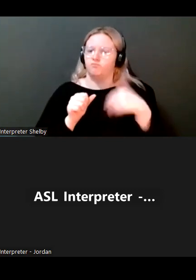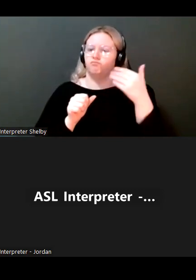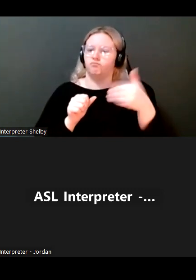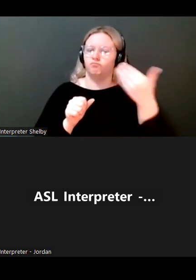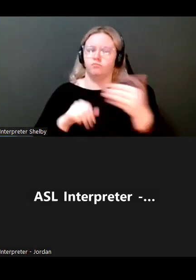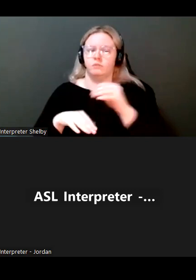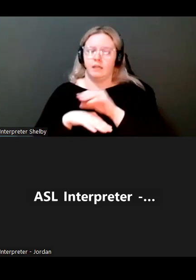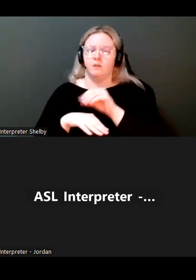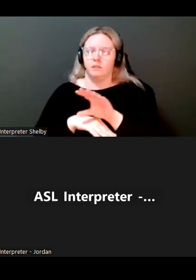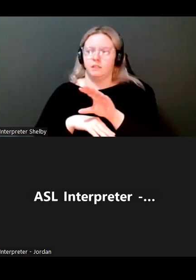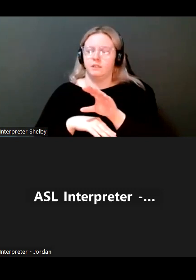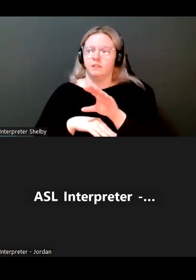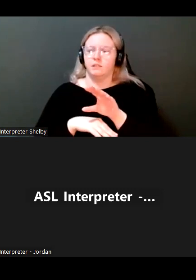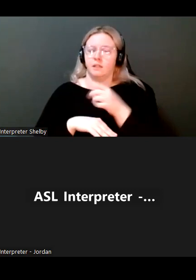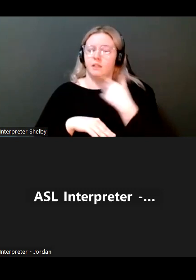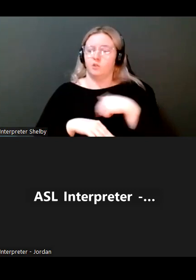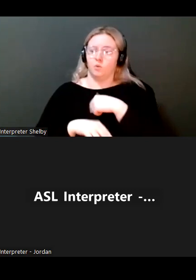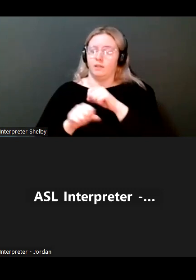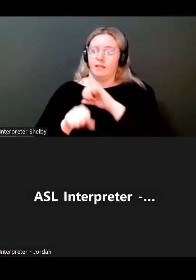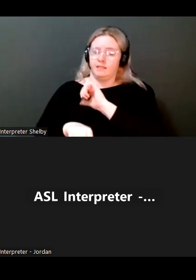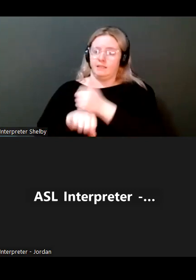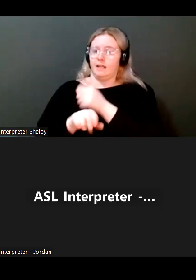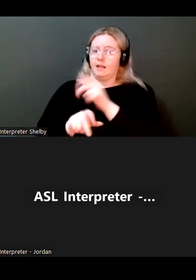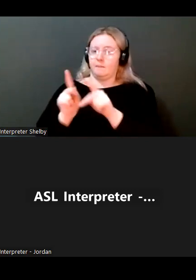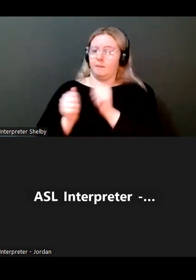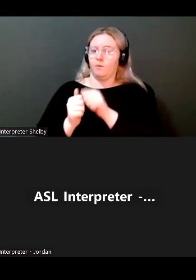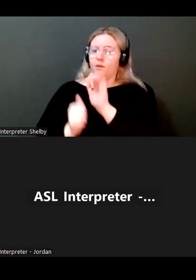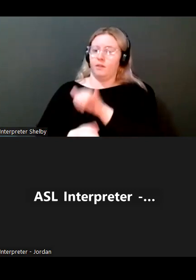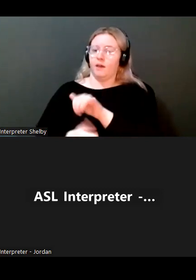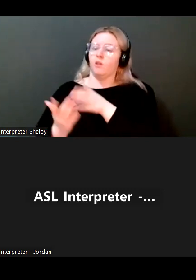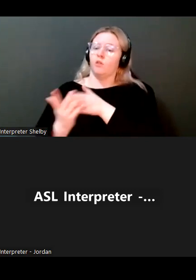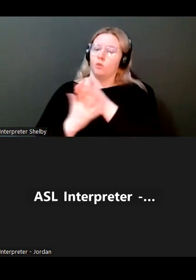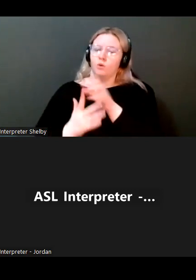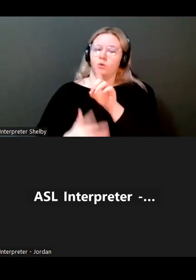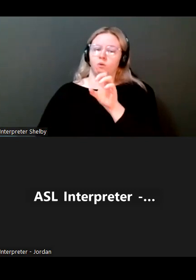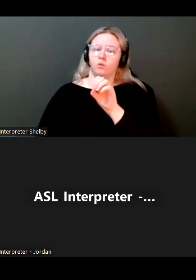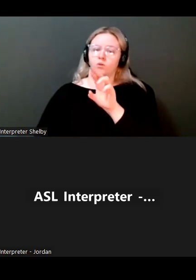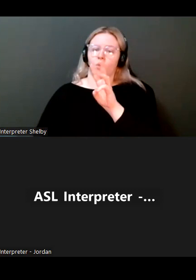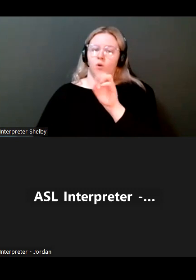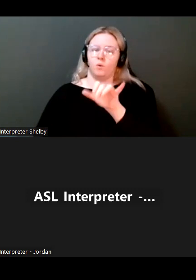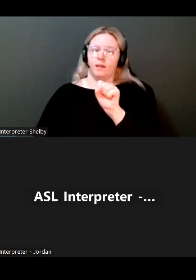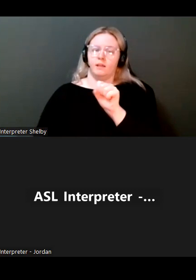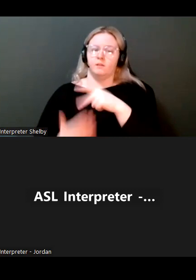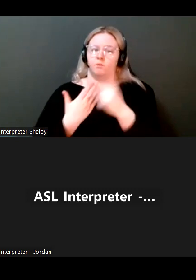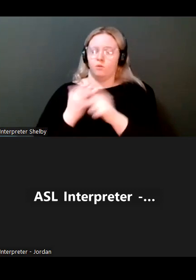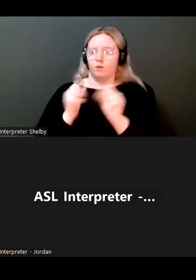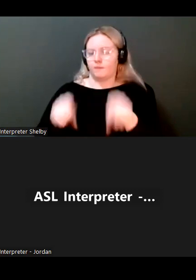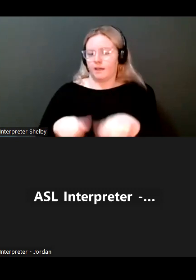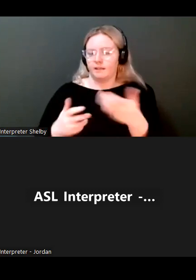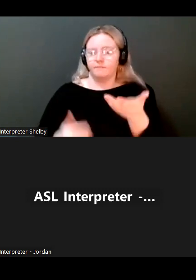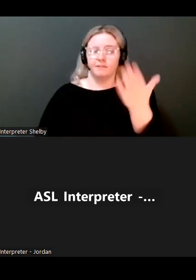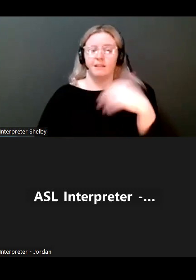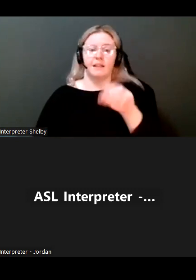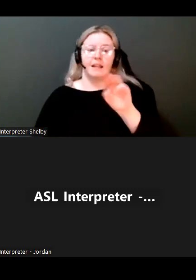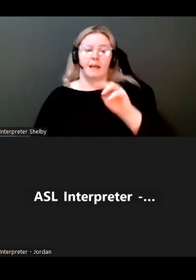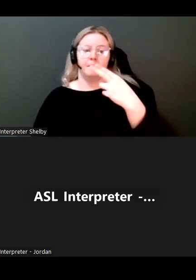we can help set people up with that sort of support through the Doorways program. And that would be our mental health and